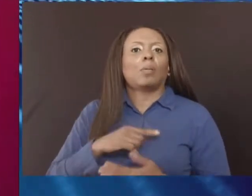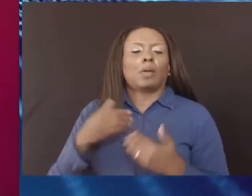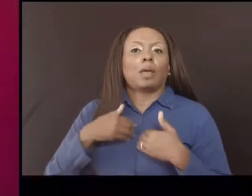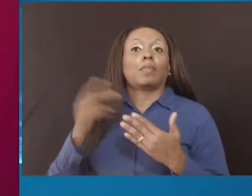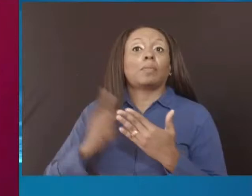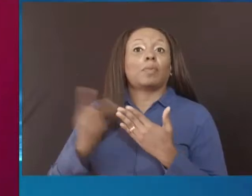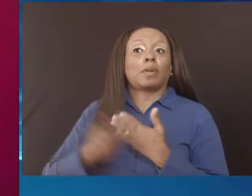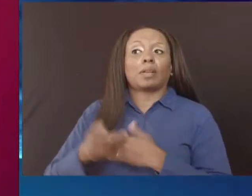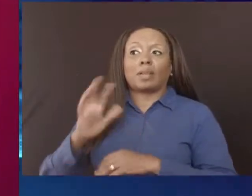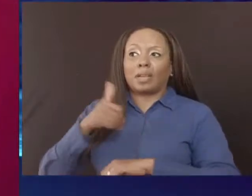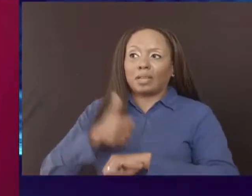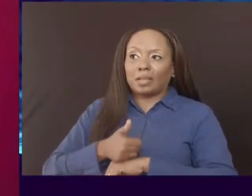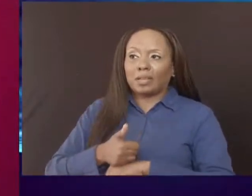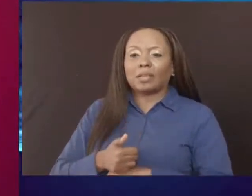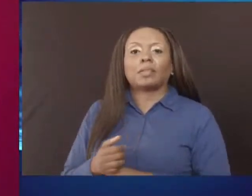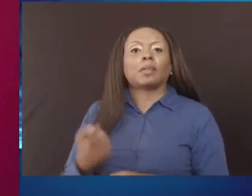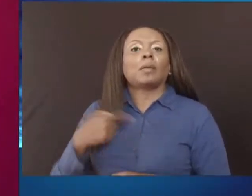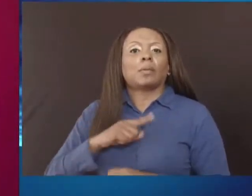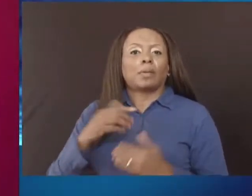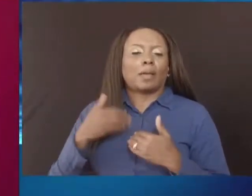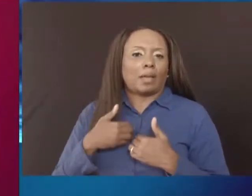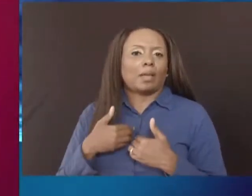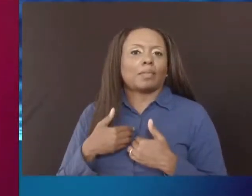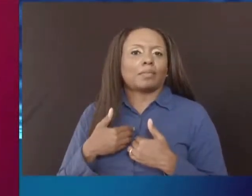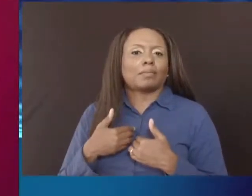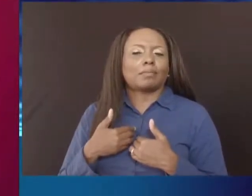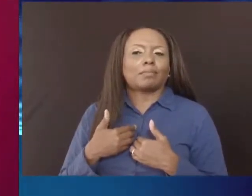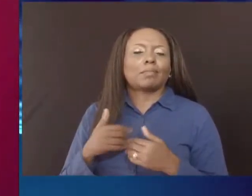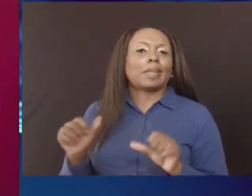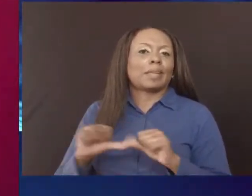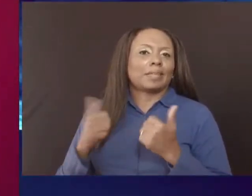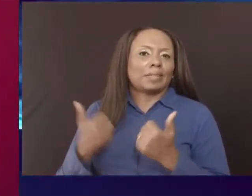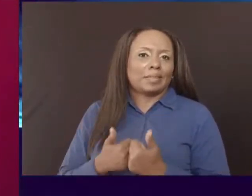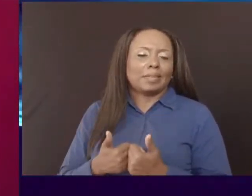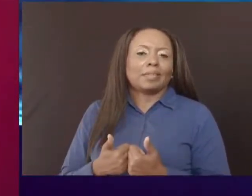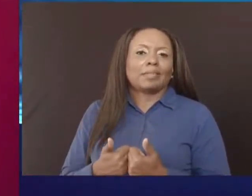services of the network services. We also utilize the